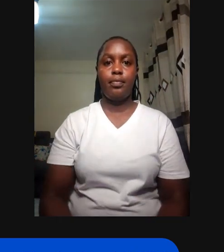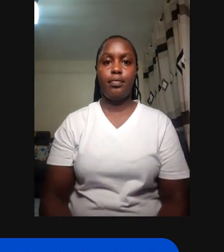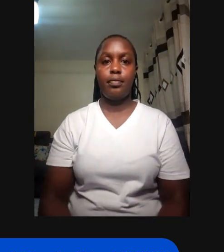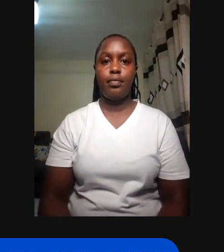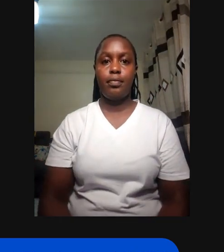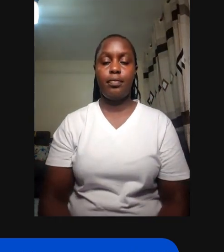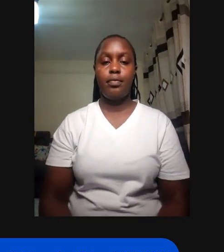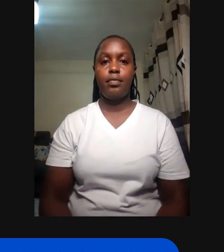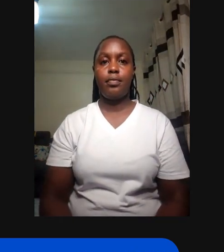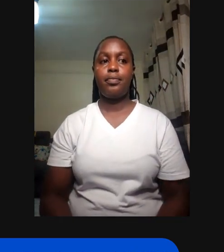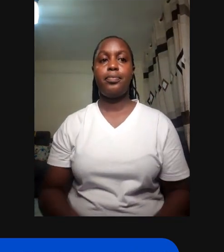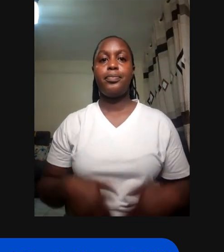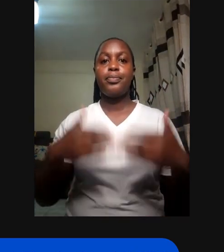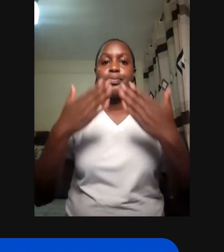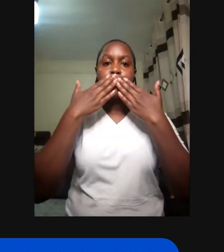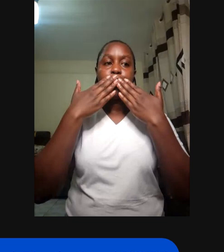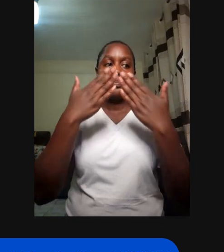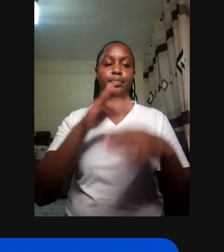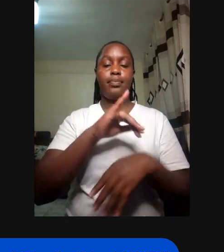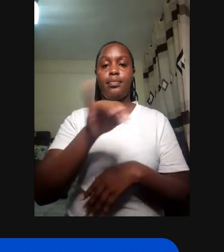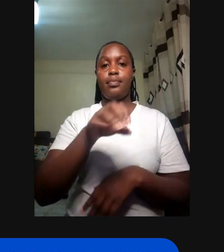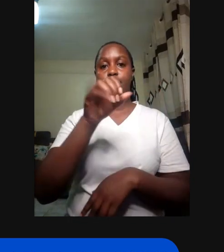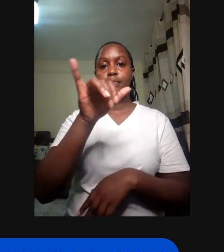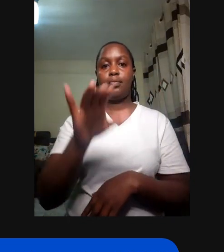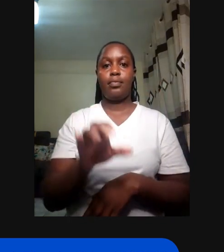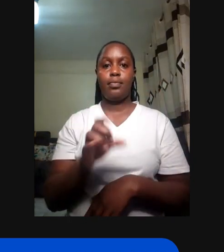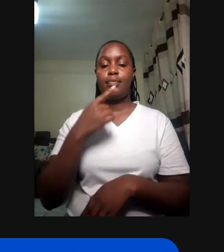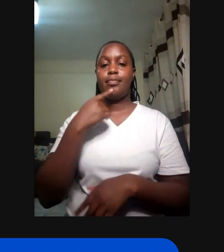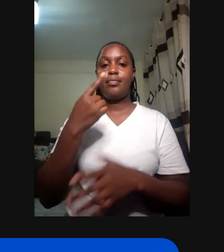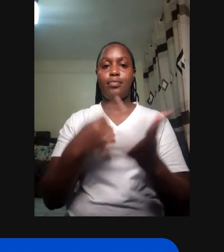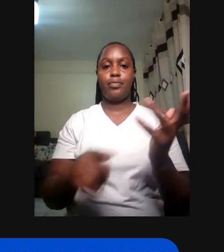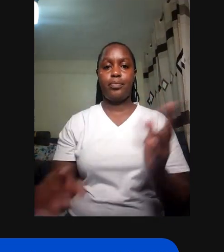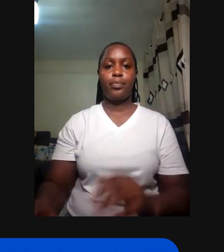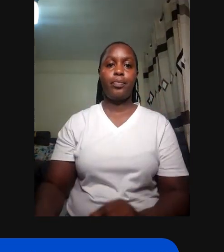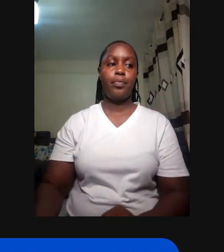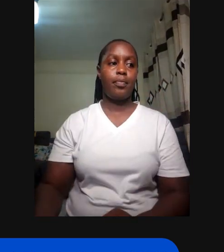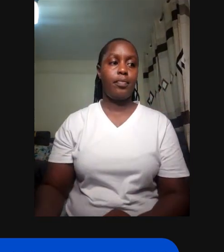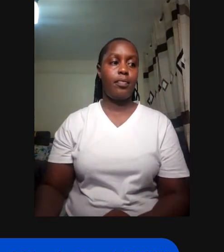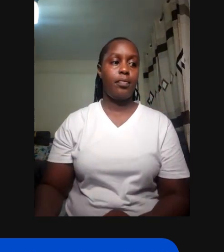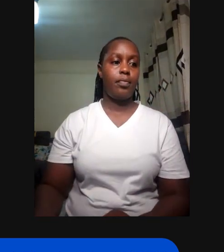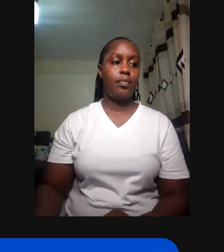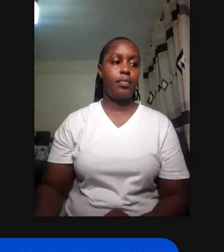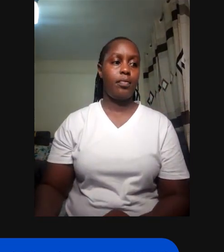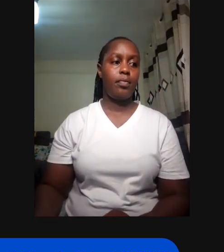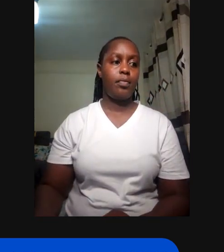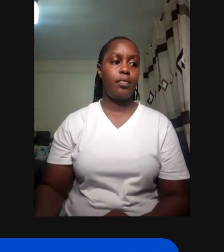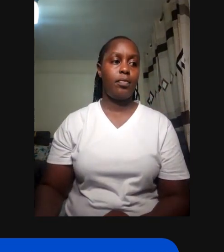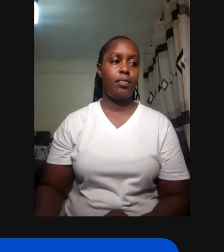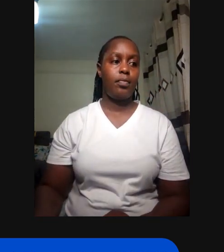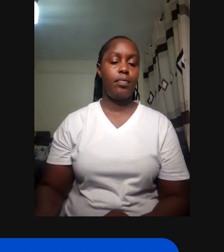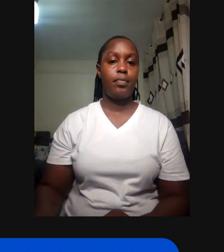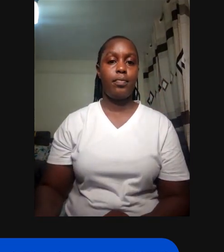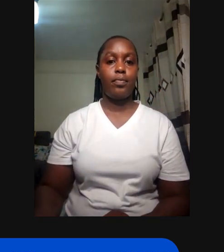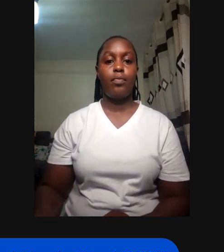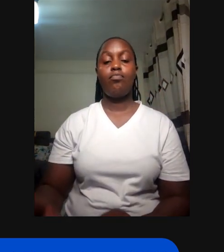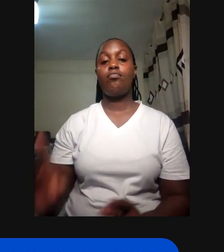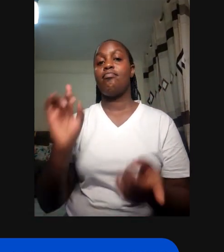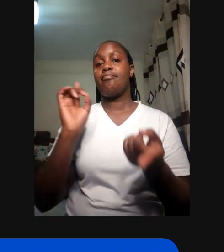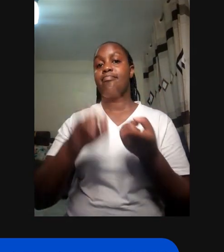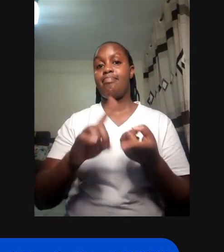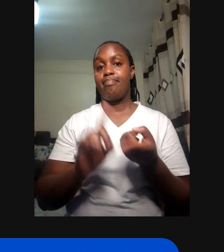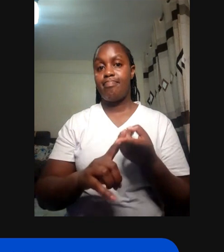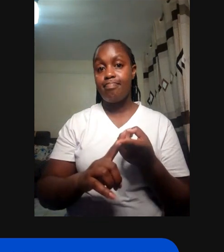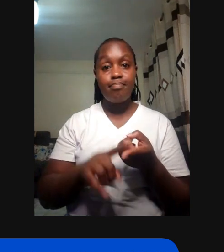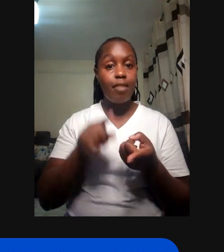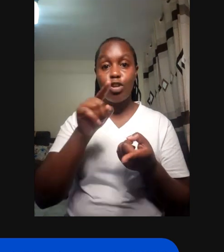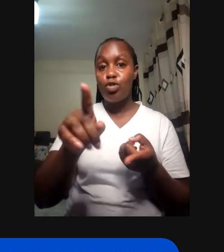Thank you, Joyce. So I would say that number one, find your niche. Number two, build your network.